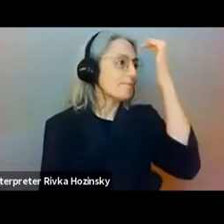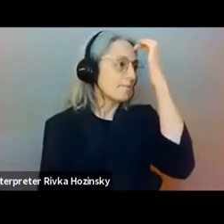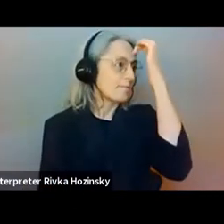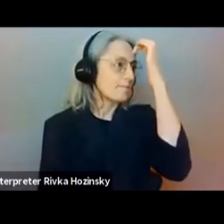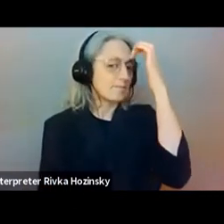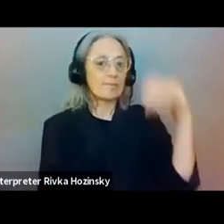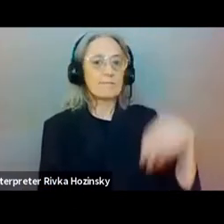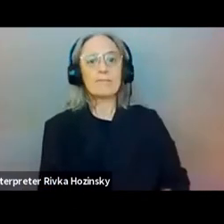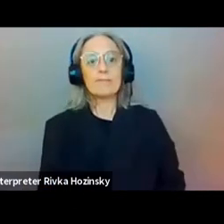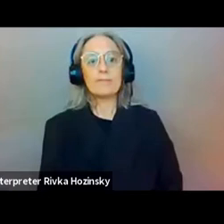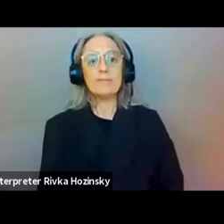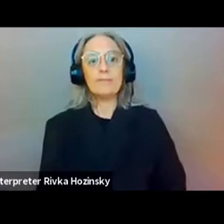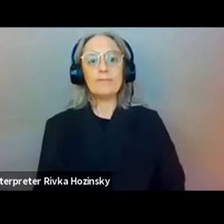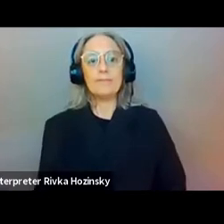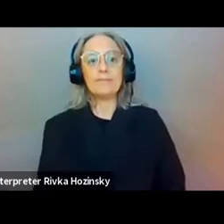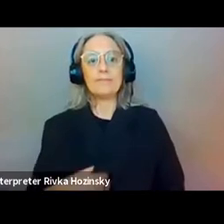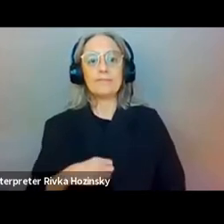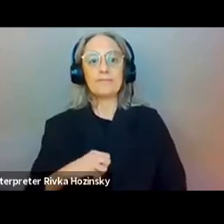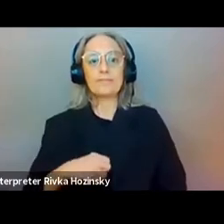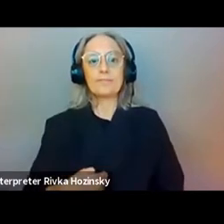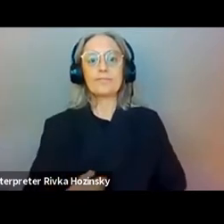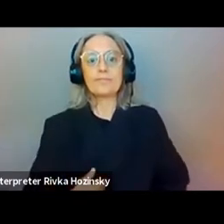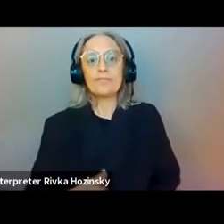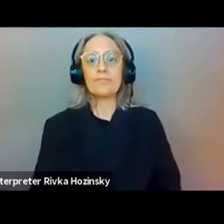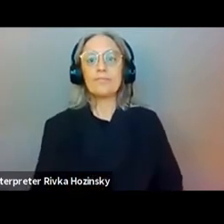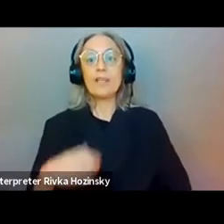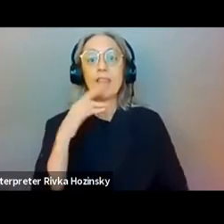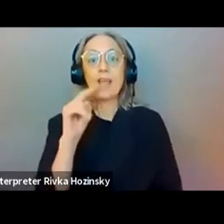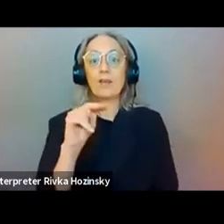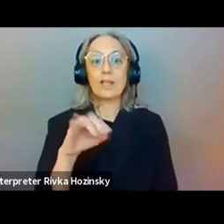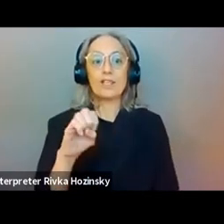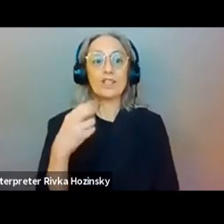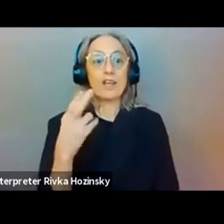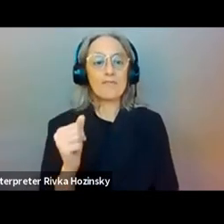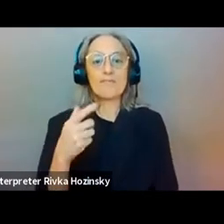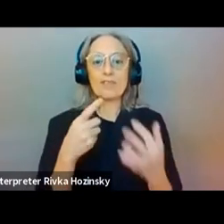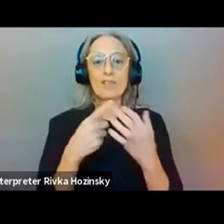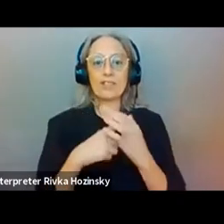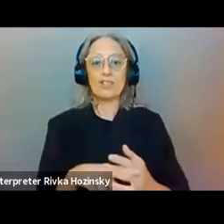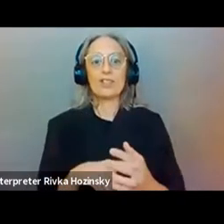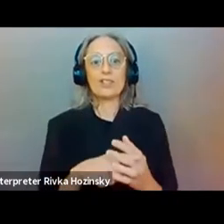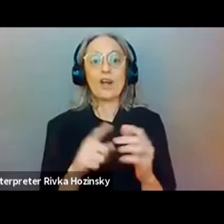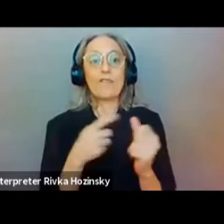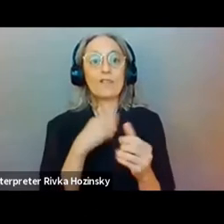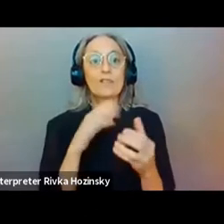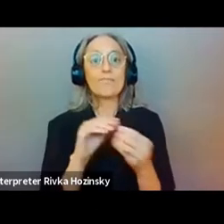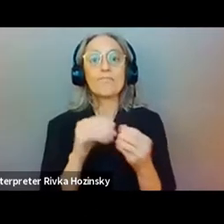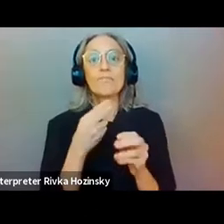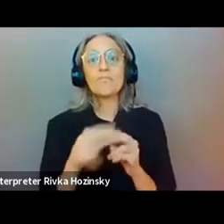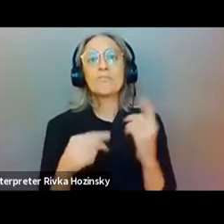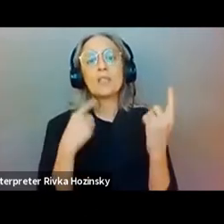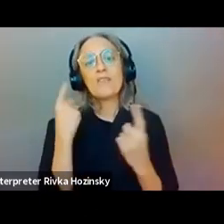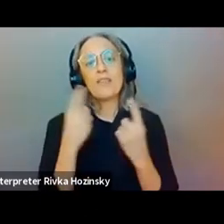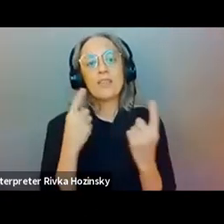Thank you so much, Naisha. I'll be starting off with my very brief talk,